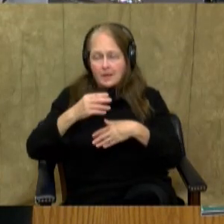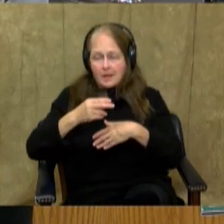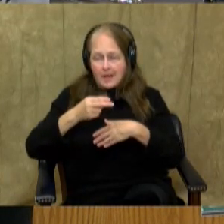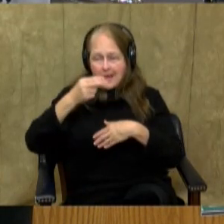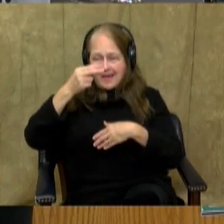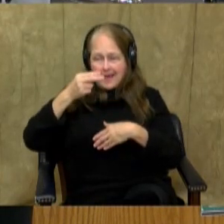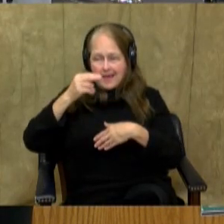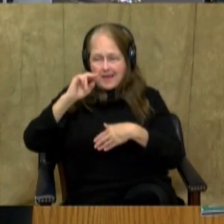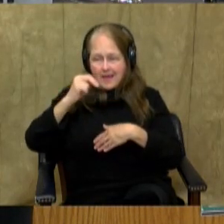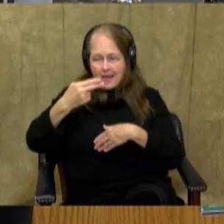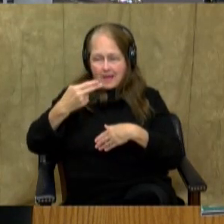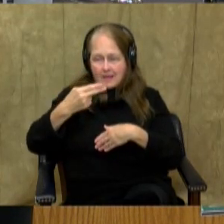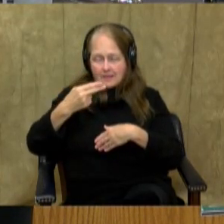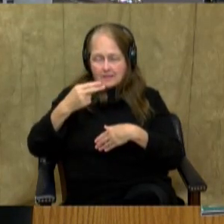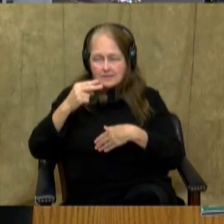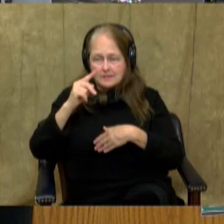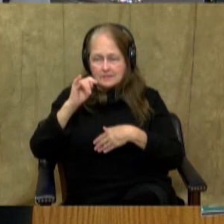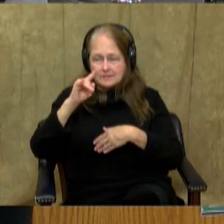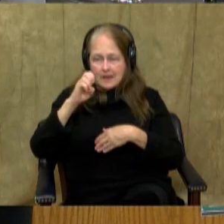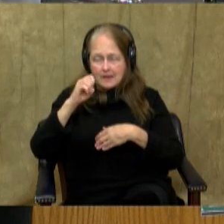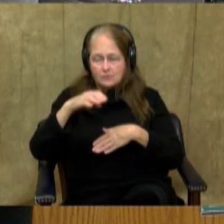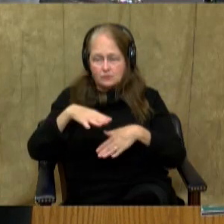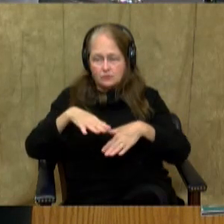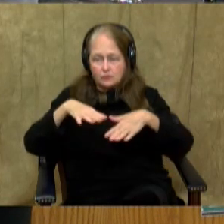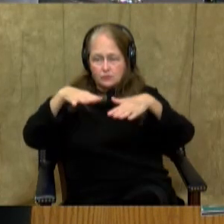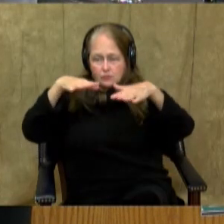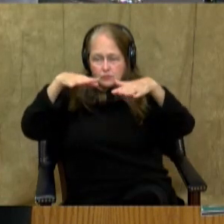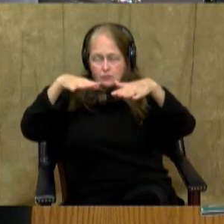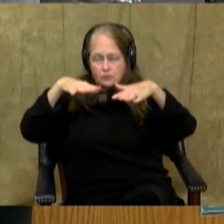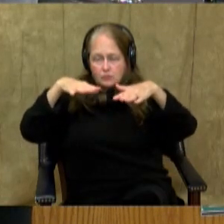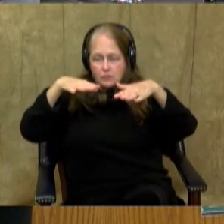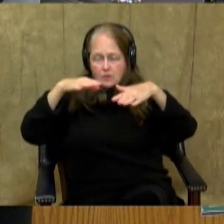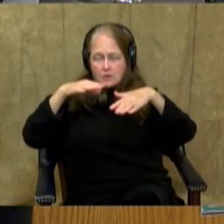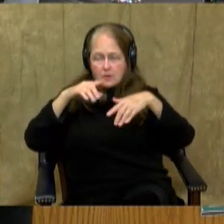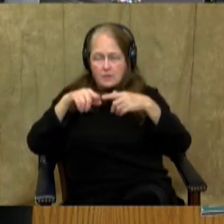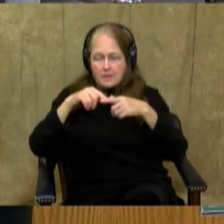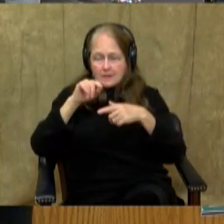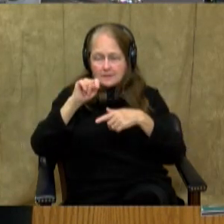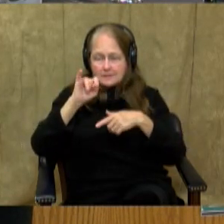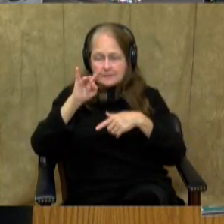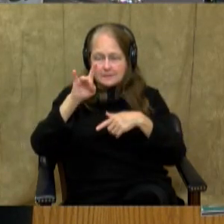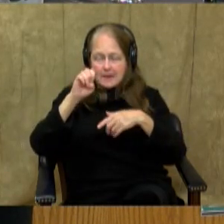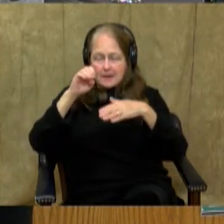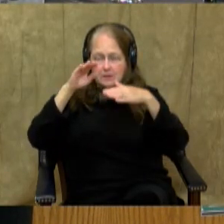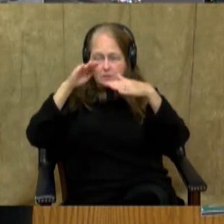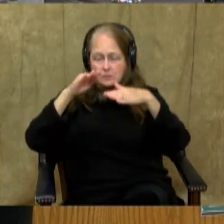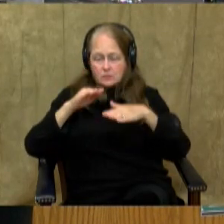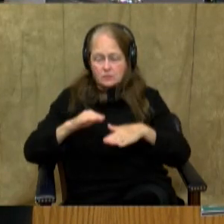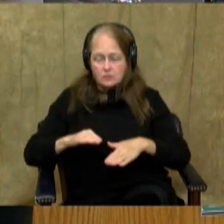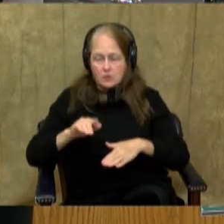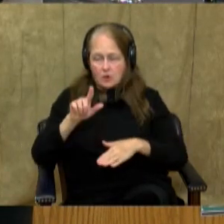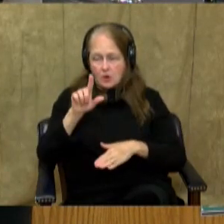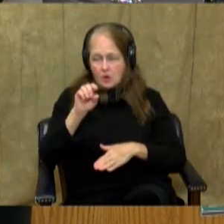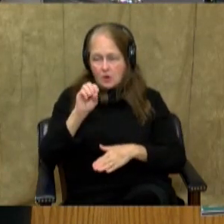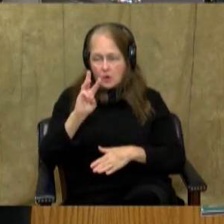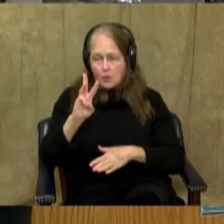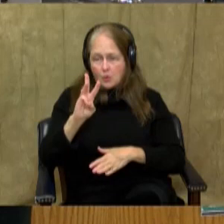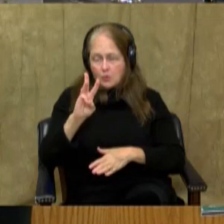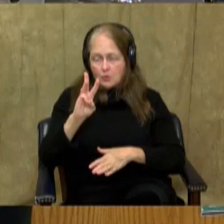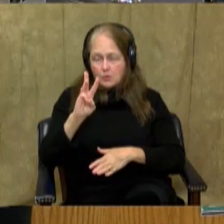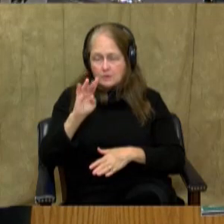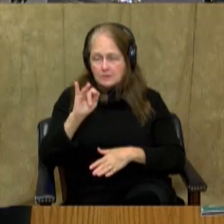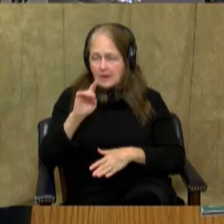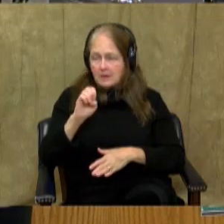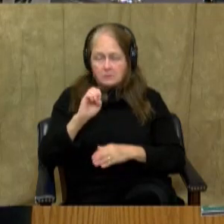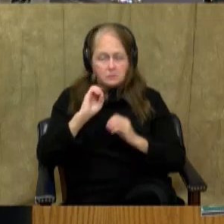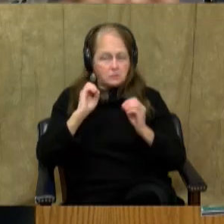in, water is going to cover that area. And then when the tide moves out and it moves back to low tide, then that area is